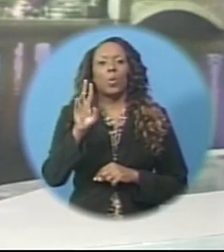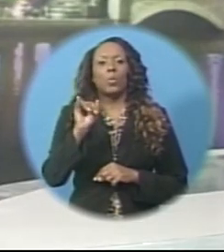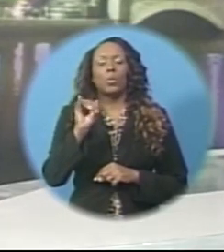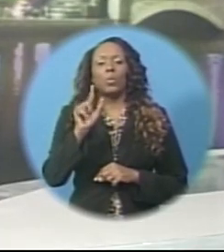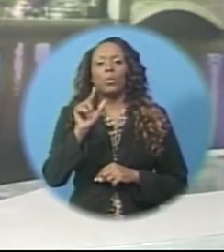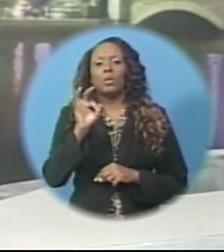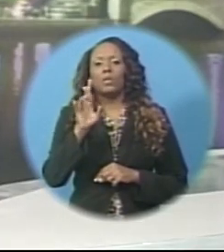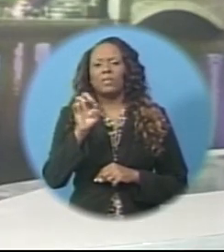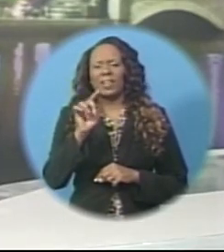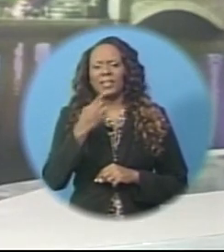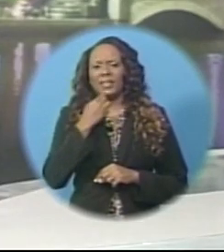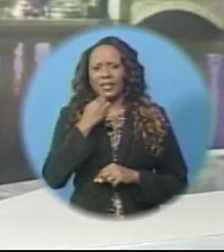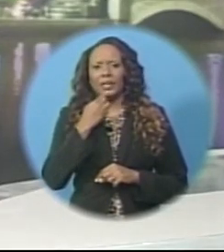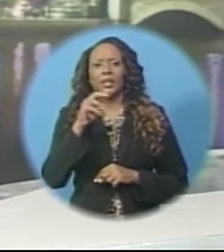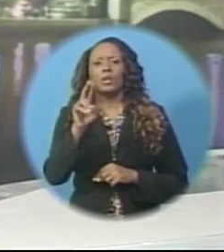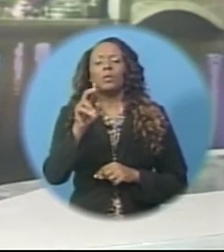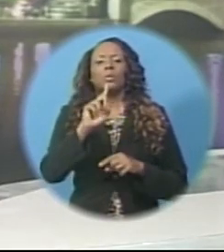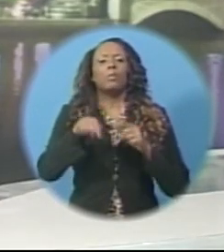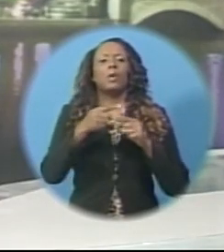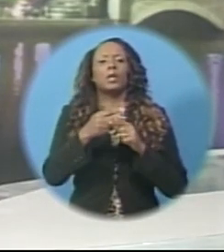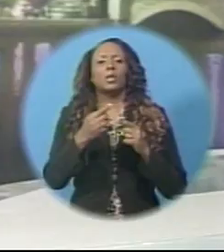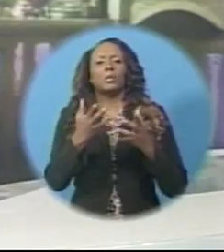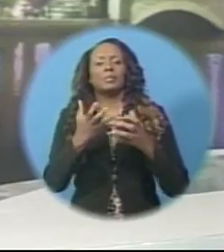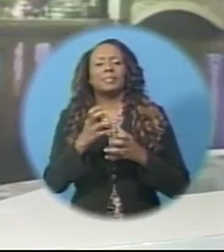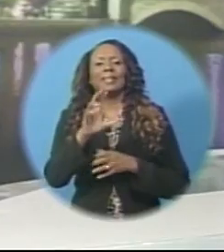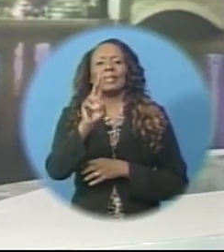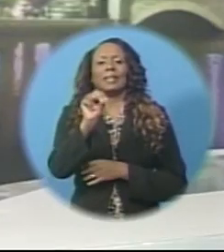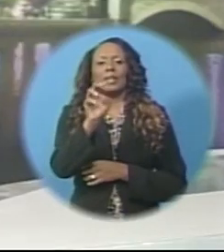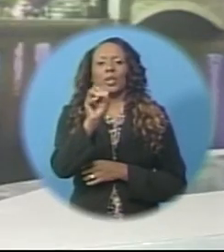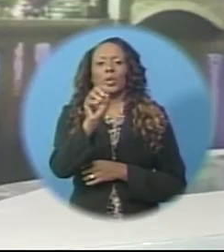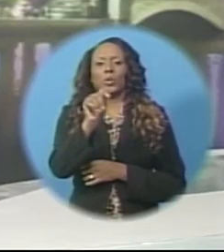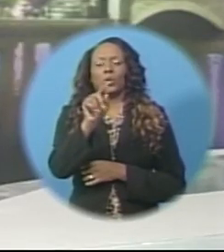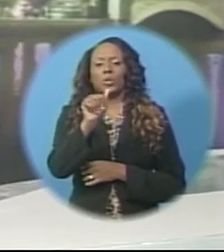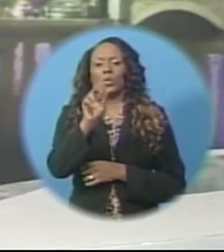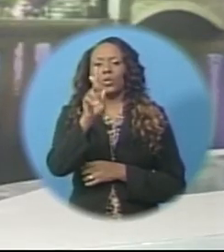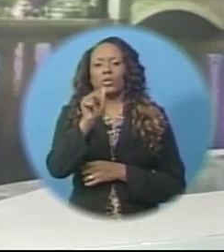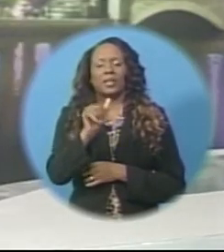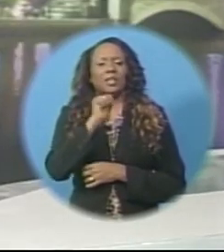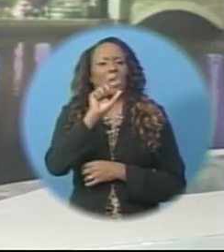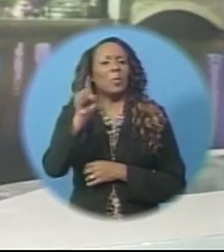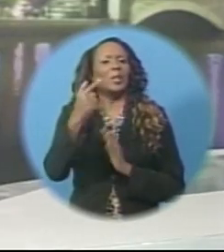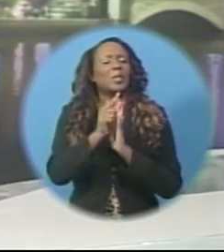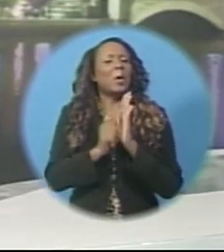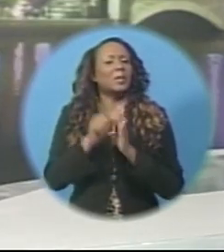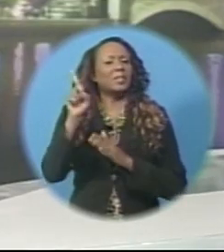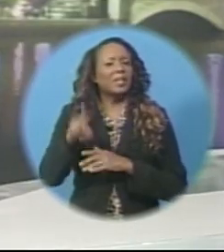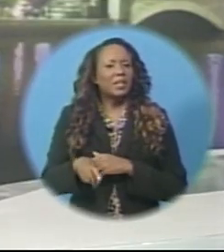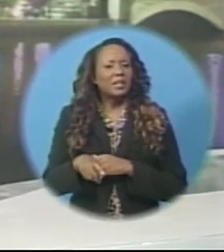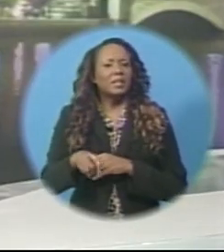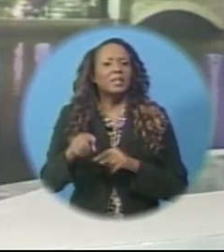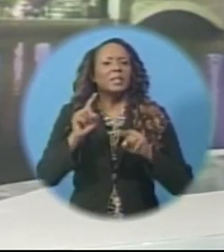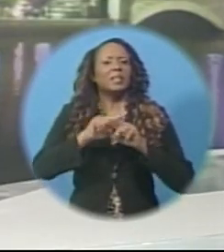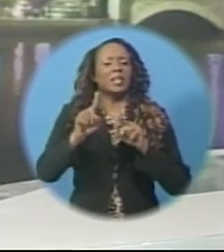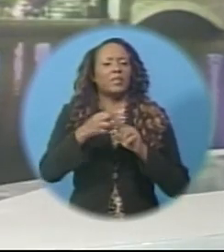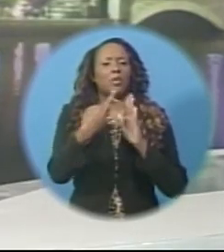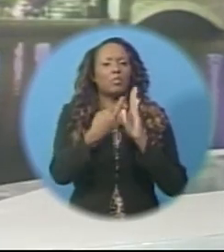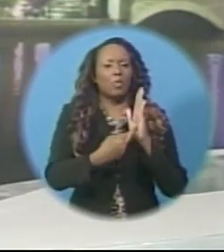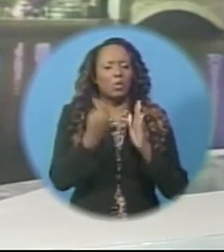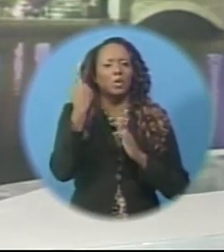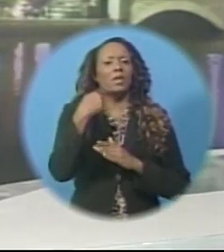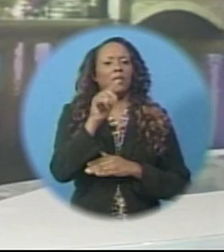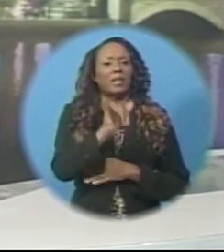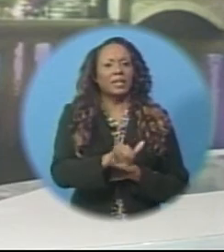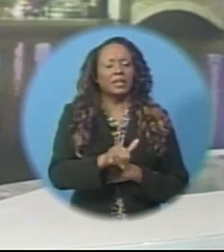of the Notary Public be decentralized and not limited to attorneys. He says there should be a set criteria for the appointment